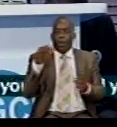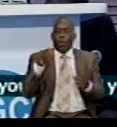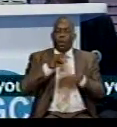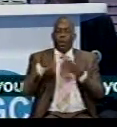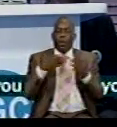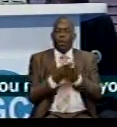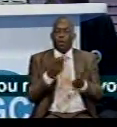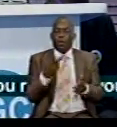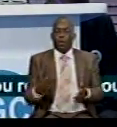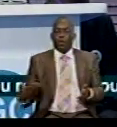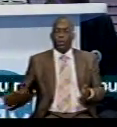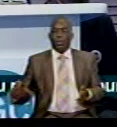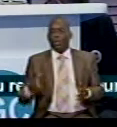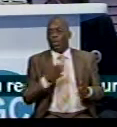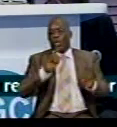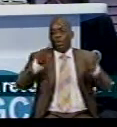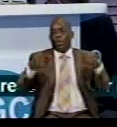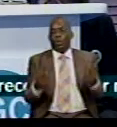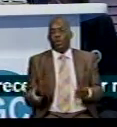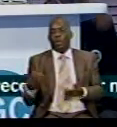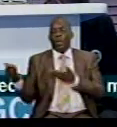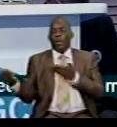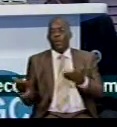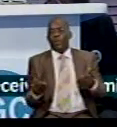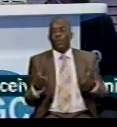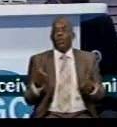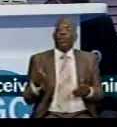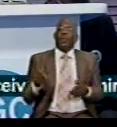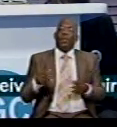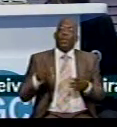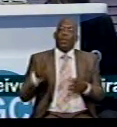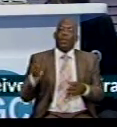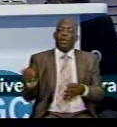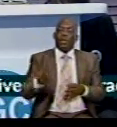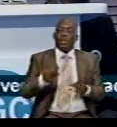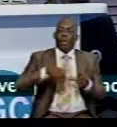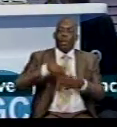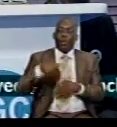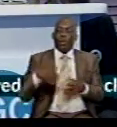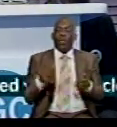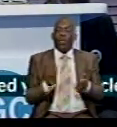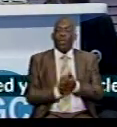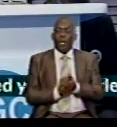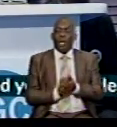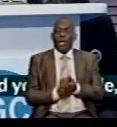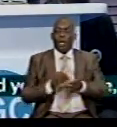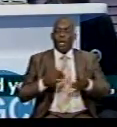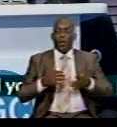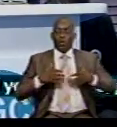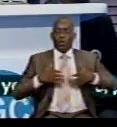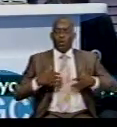My God, bring them out, bring them out. That swelling has disappeared, bring them out.